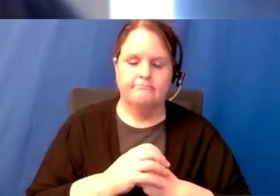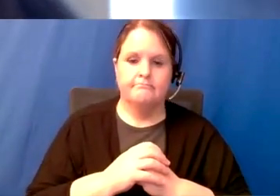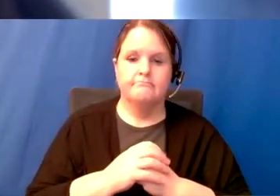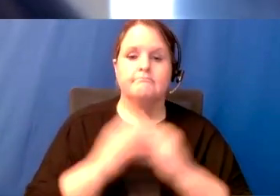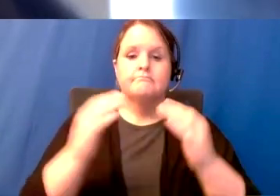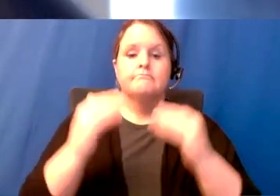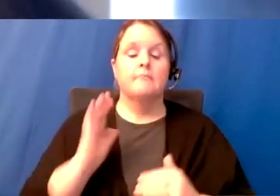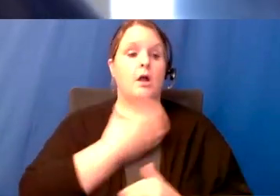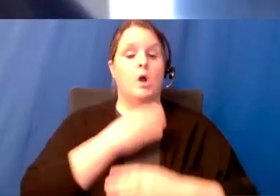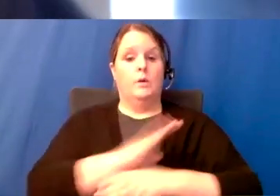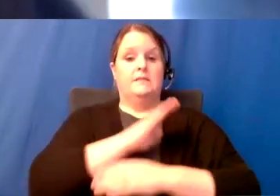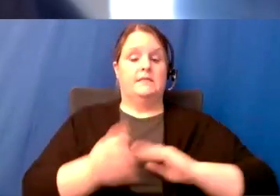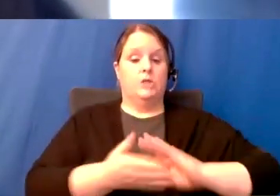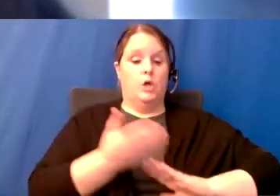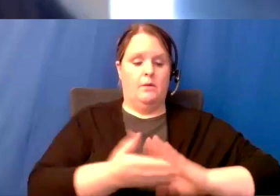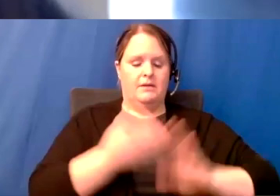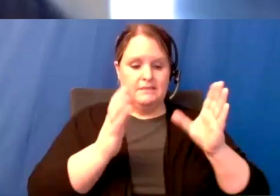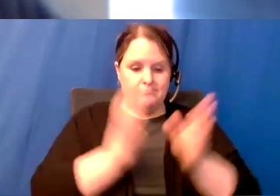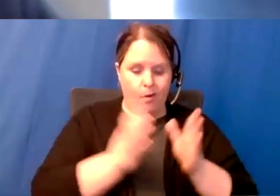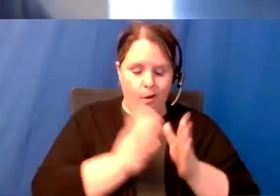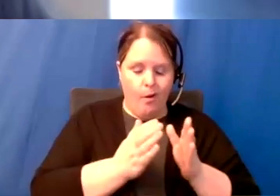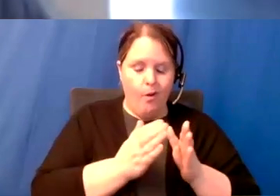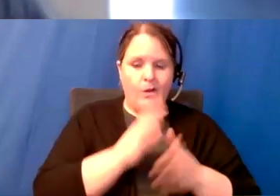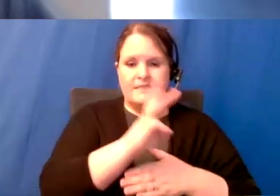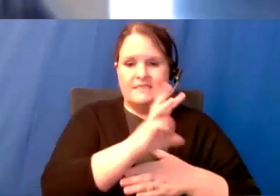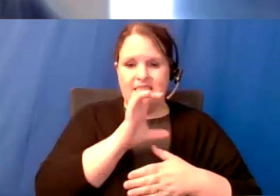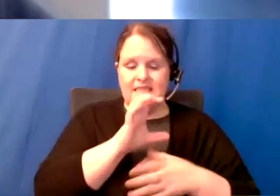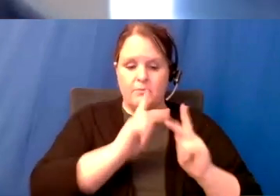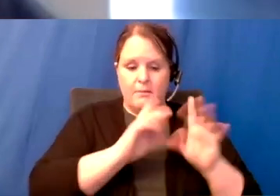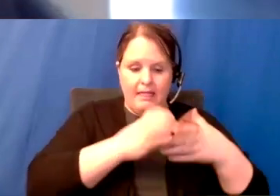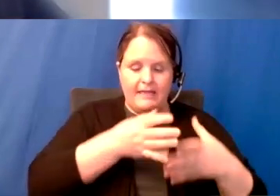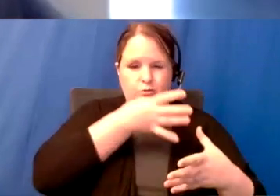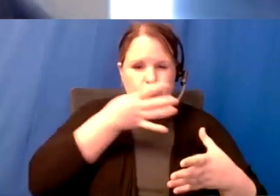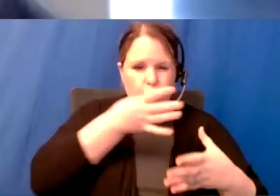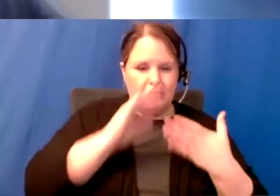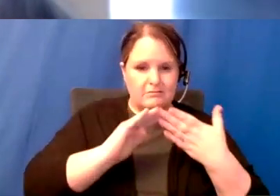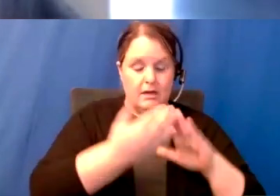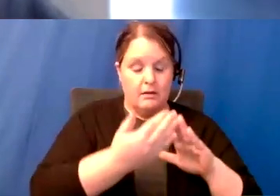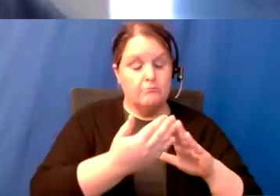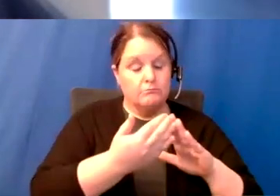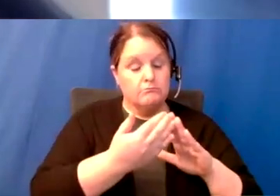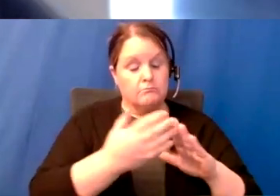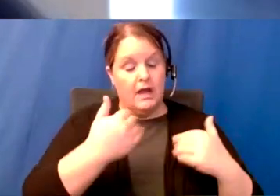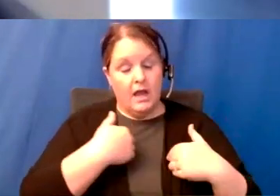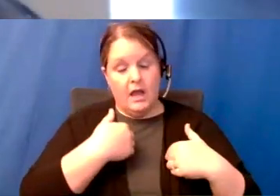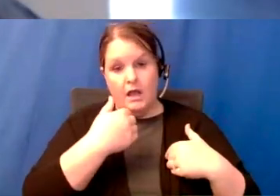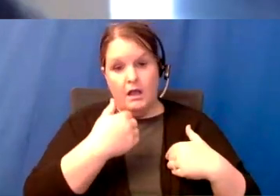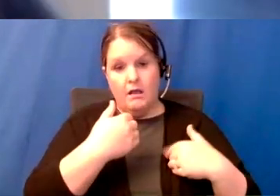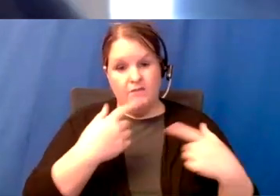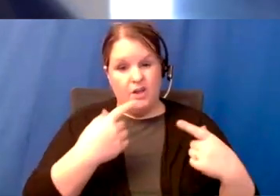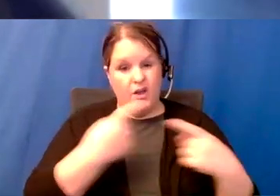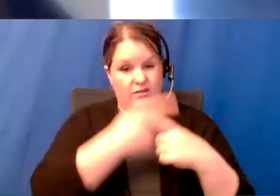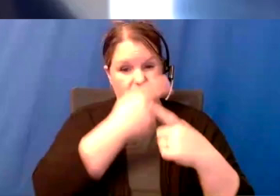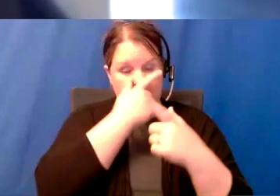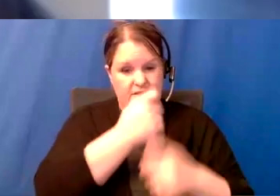Our organization operates in a very small 600 population rural town, and though we have conflict of interest procedures in place, it